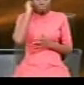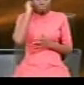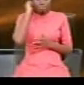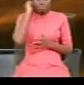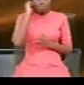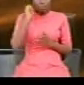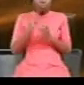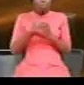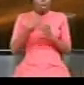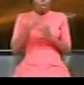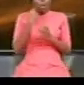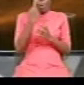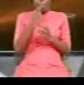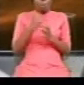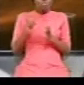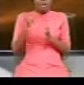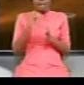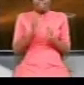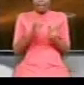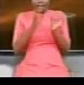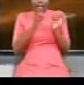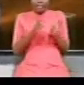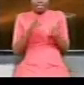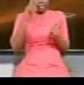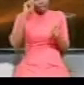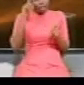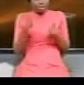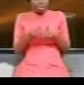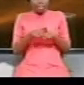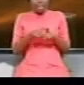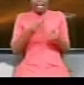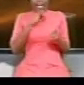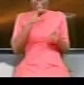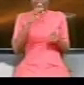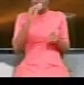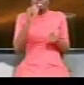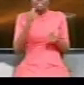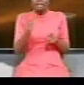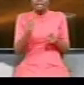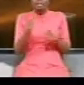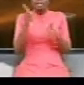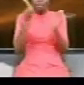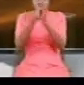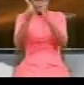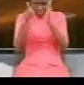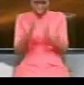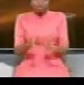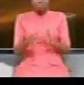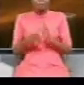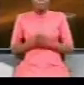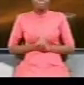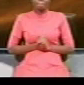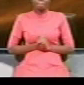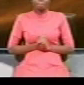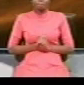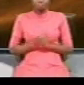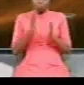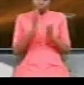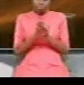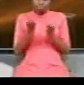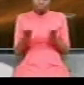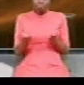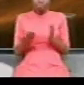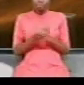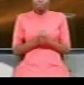15. Whosoever hateth his brother is a murderer. Stop there for a